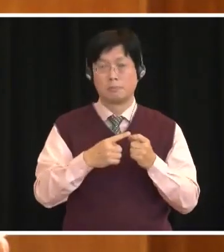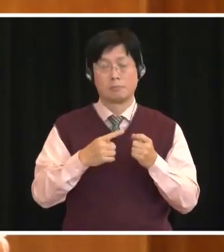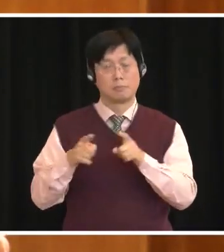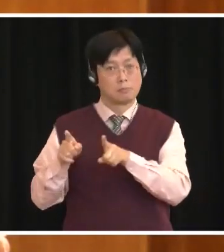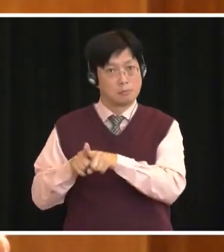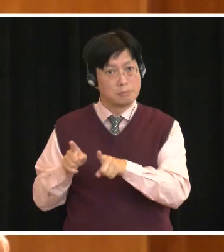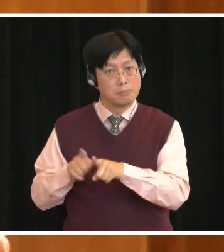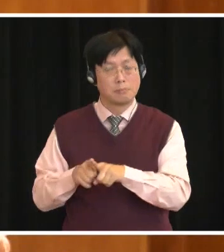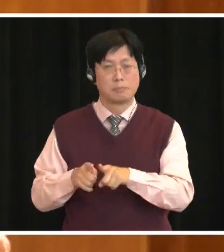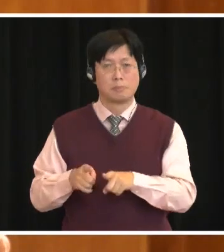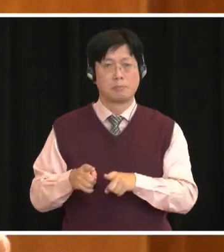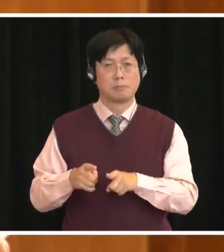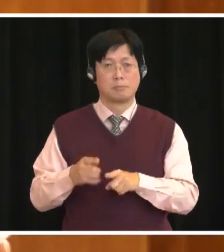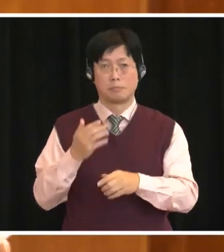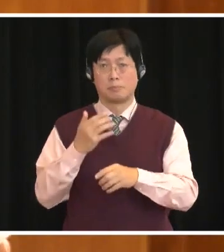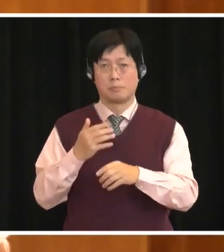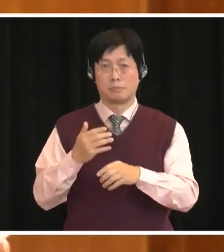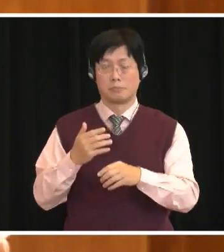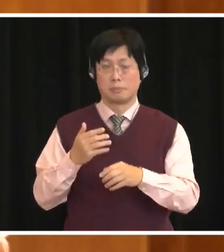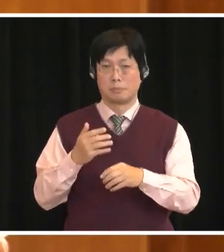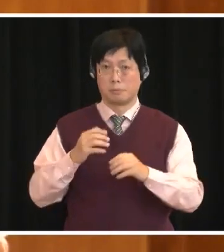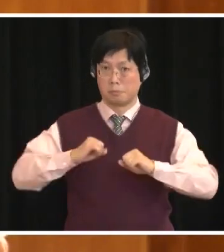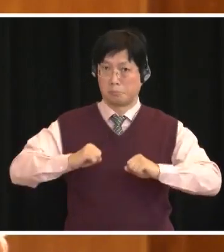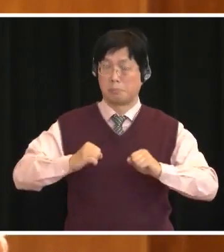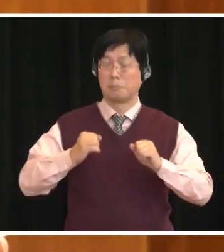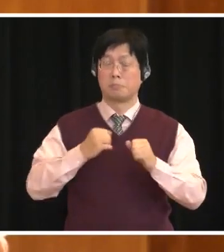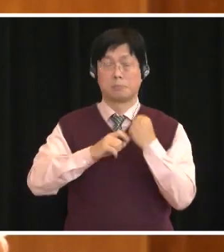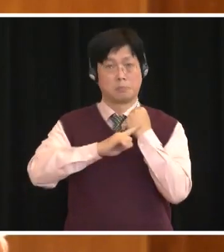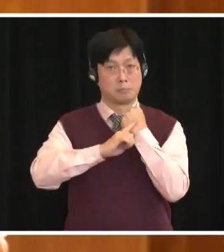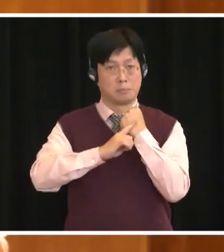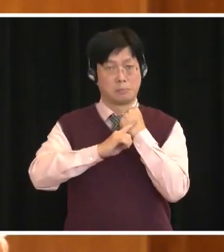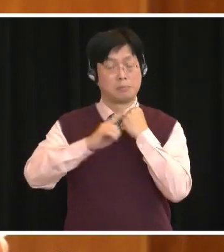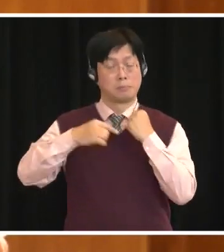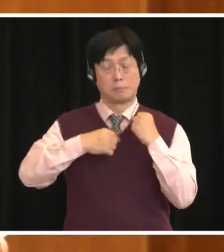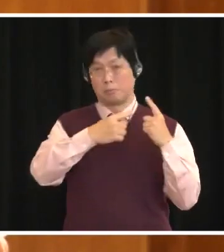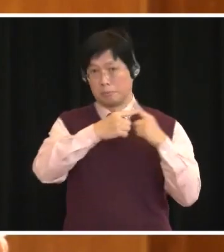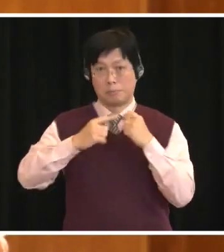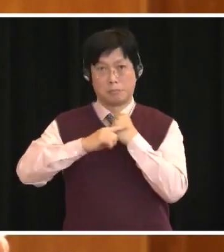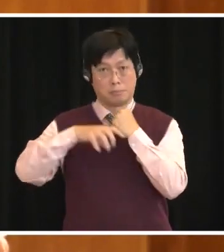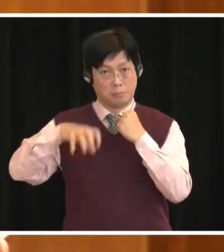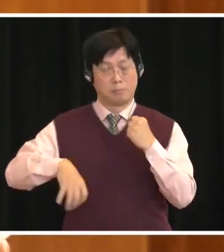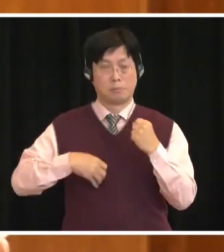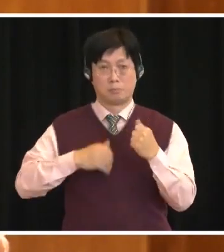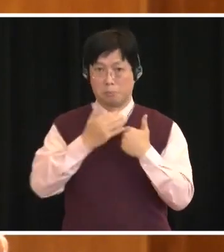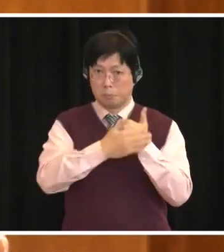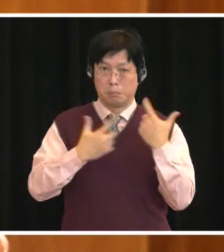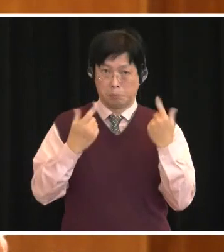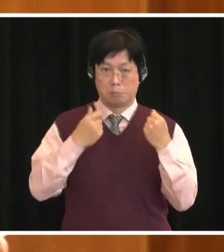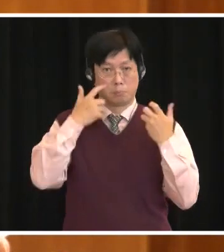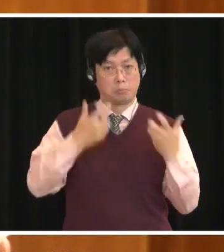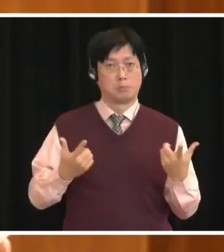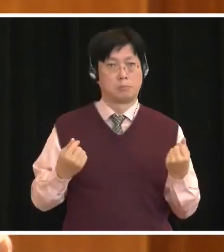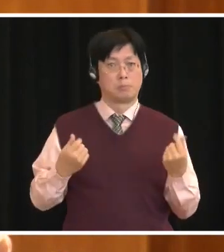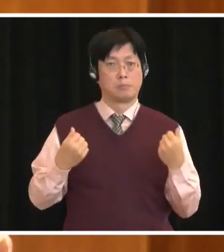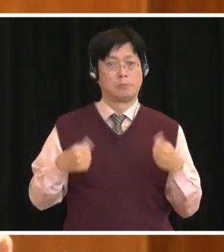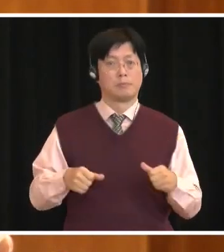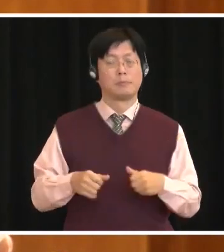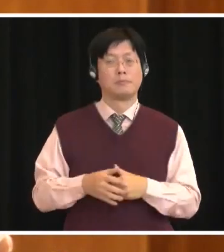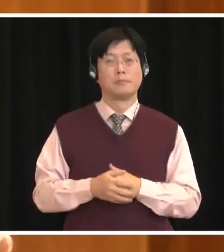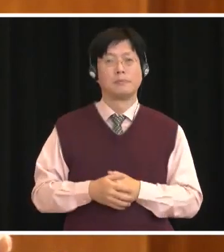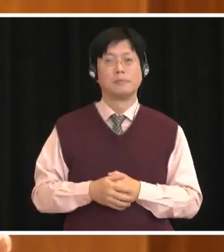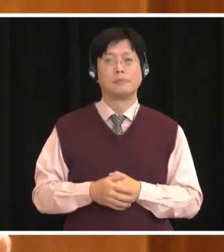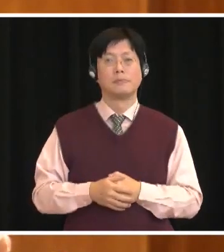The court, when dealing with juveniles with or without